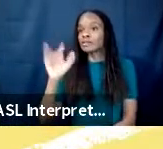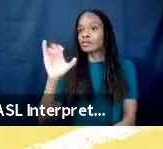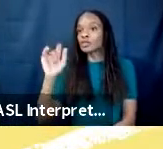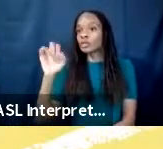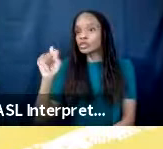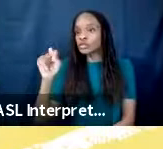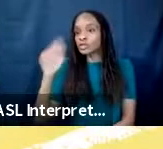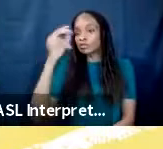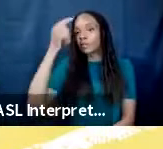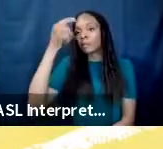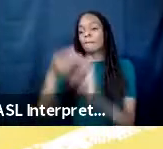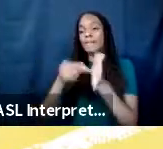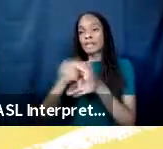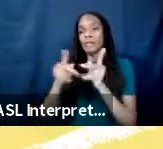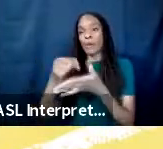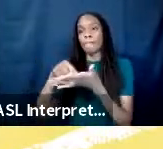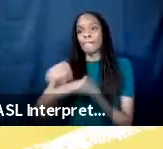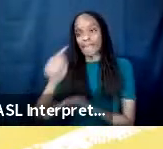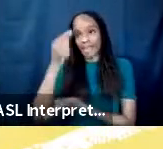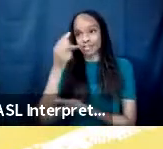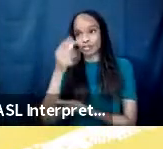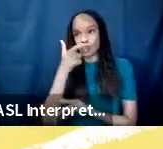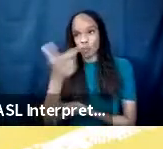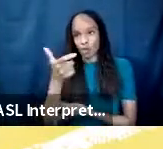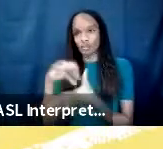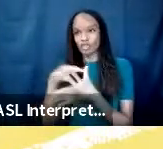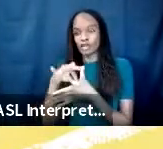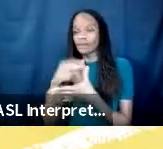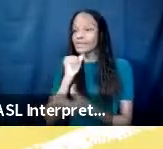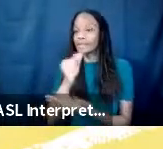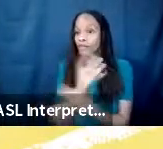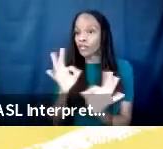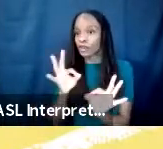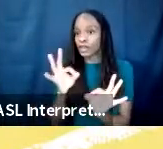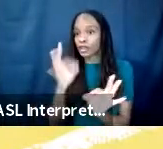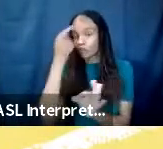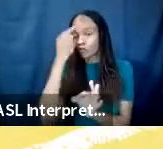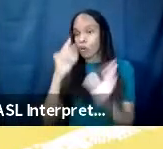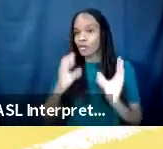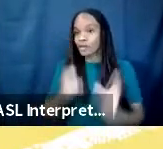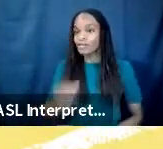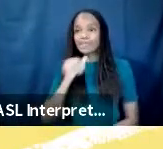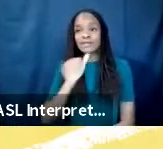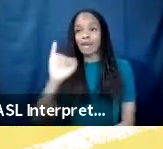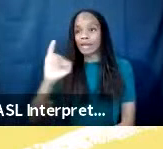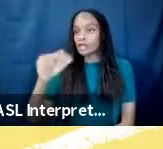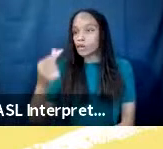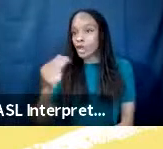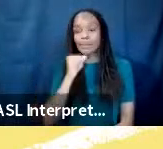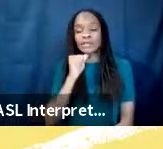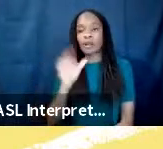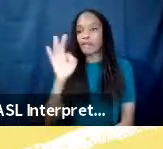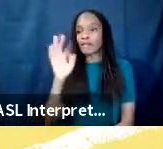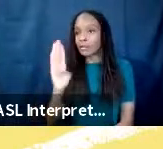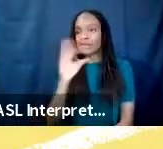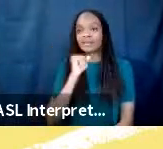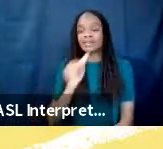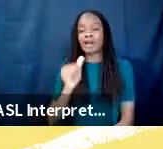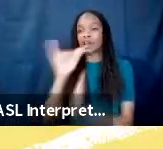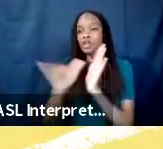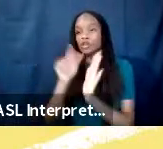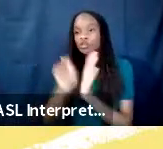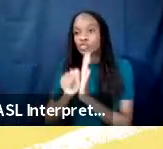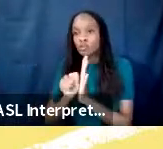the content. It's not something where it's free. So it's not Instagram, it's not Facebook, it's not YouTube,